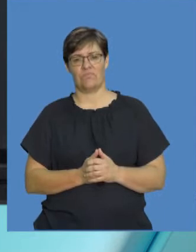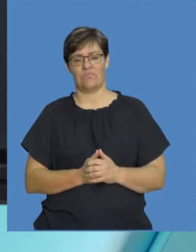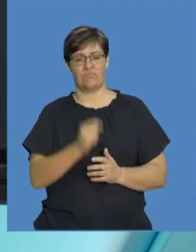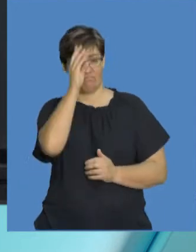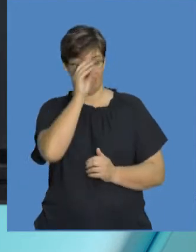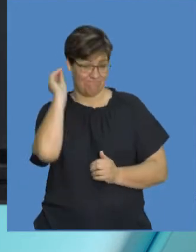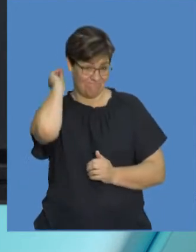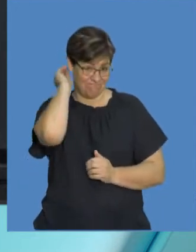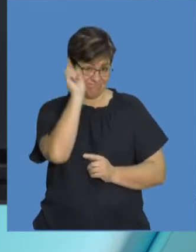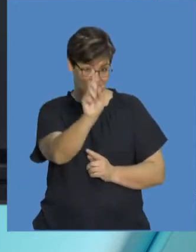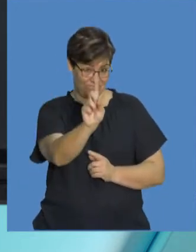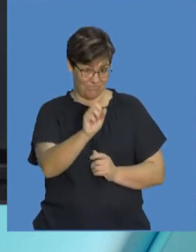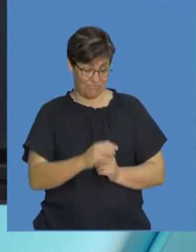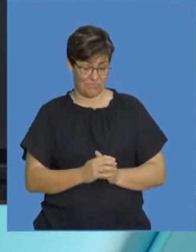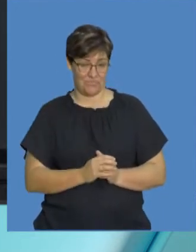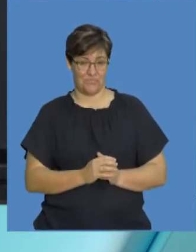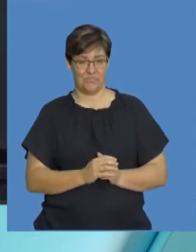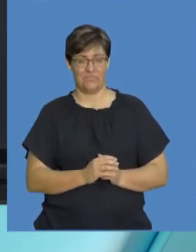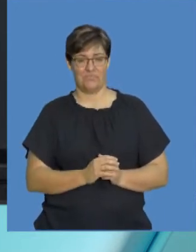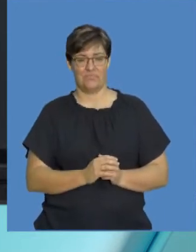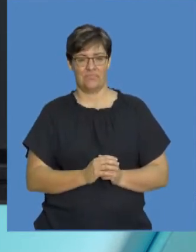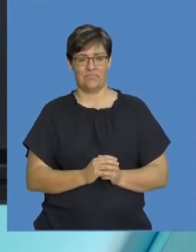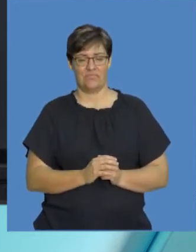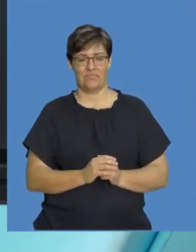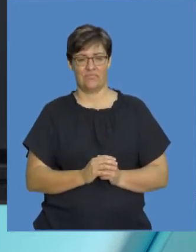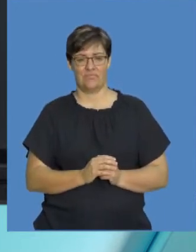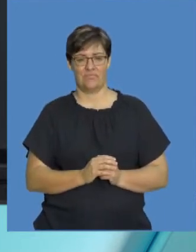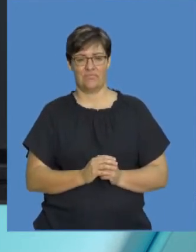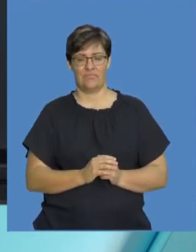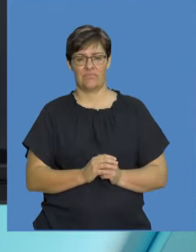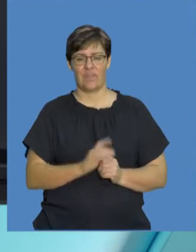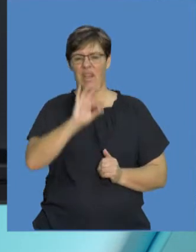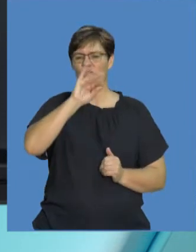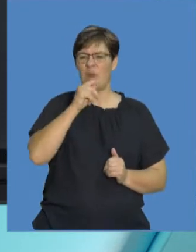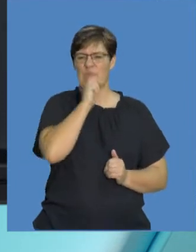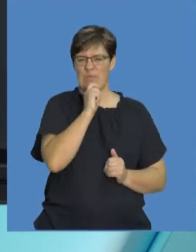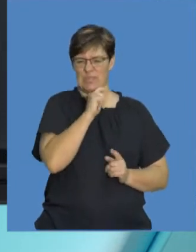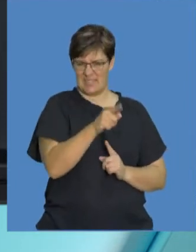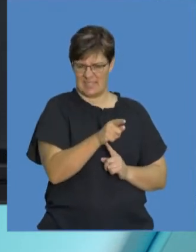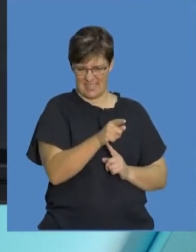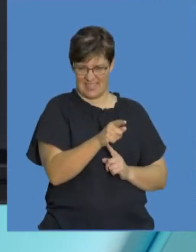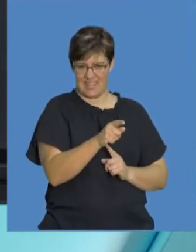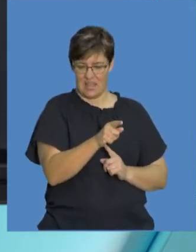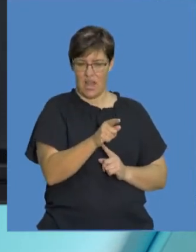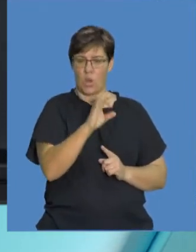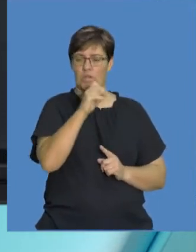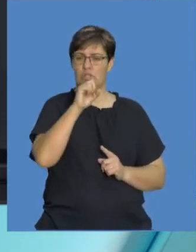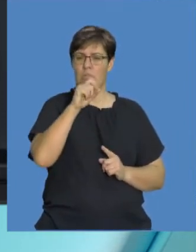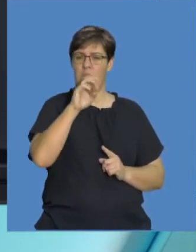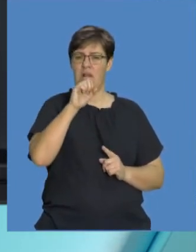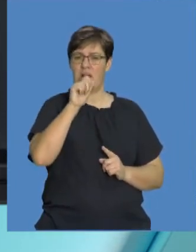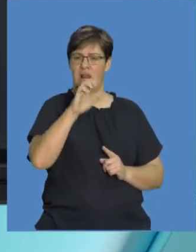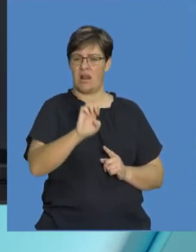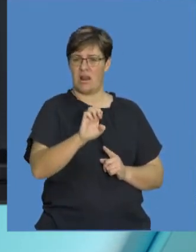now, keep this in mind, right? In your consumables, and generally